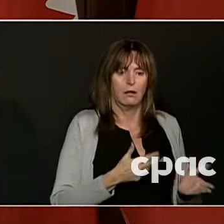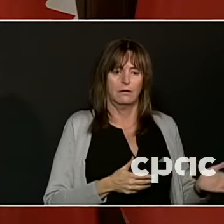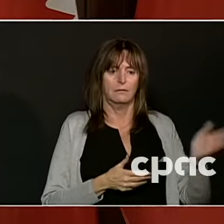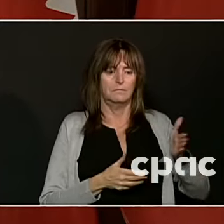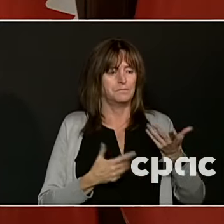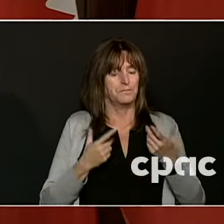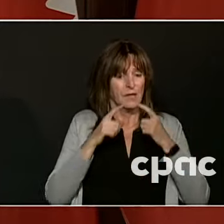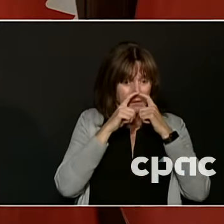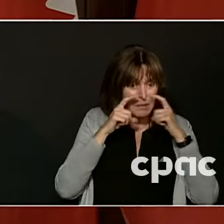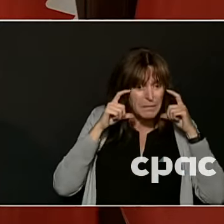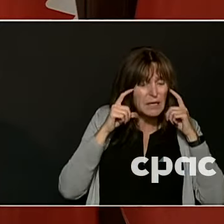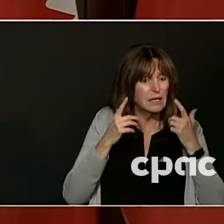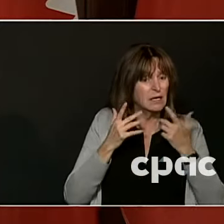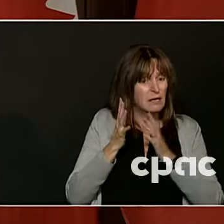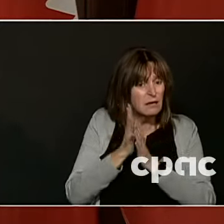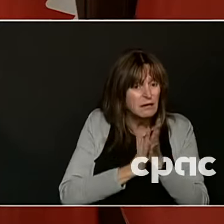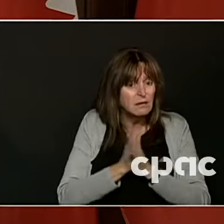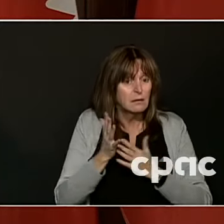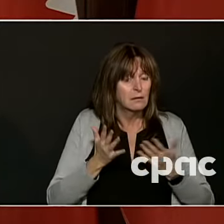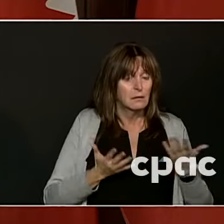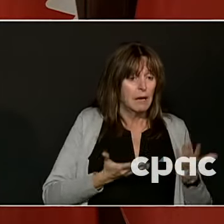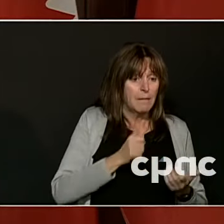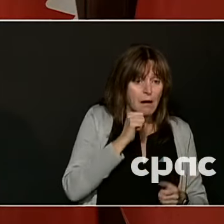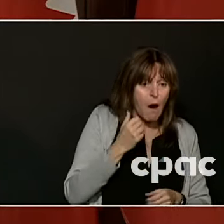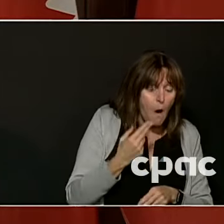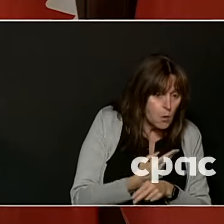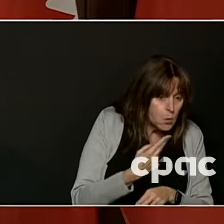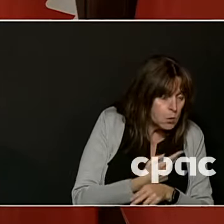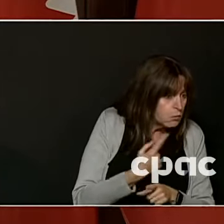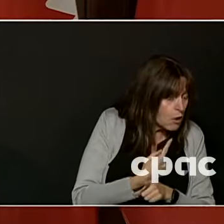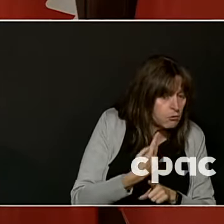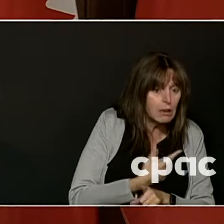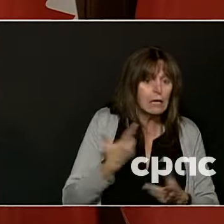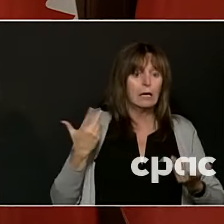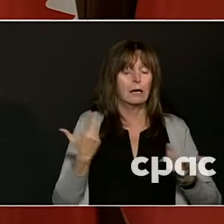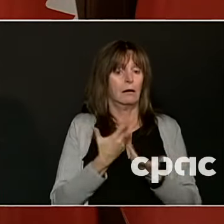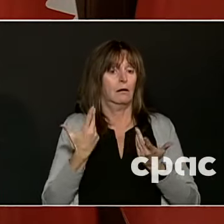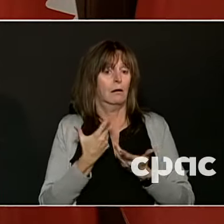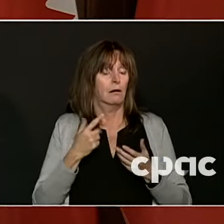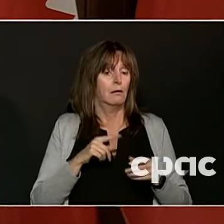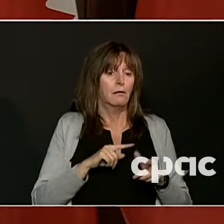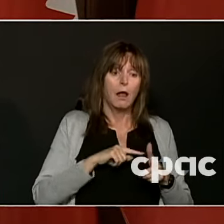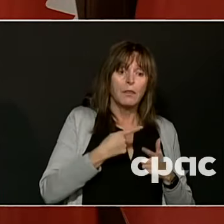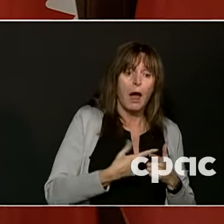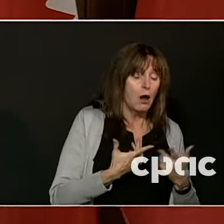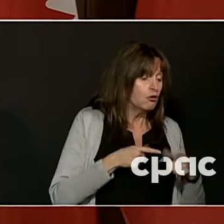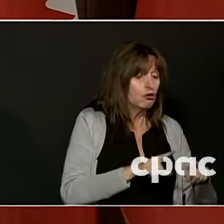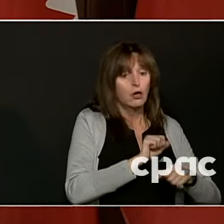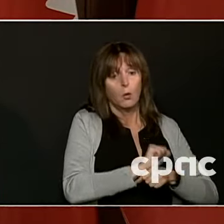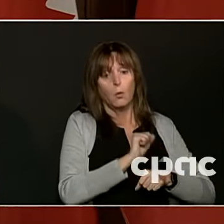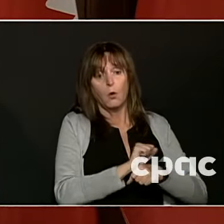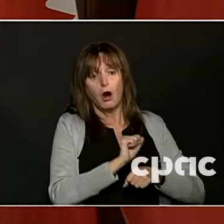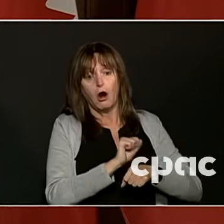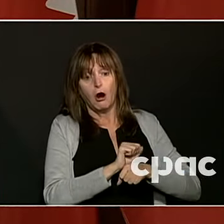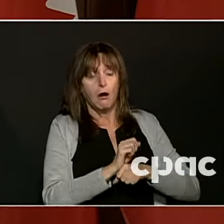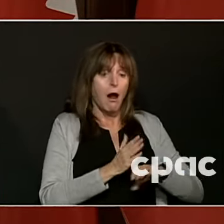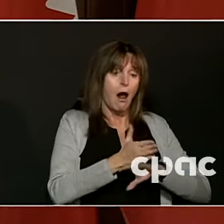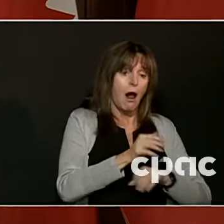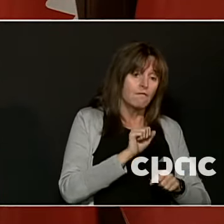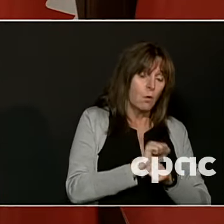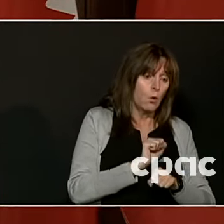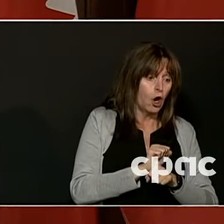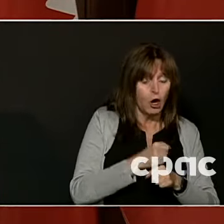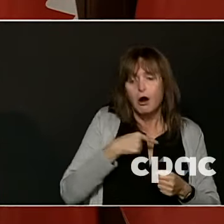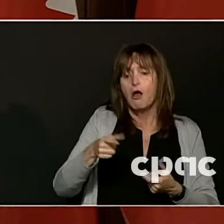not necessarily being used in the most effective way. And then there's gatherings during and after work. So all of those things contribute to